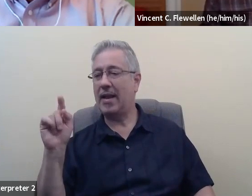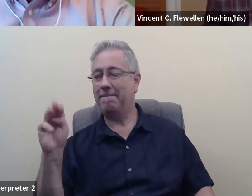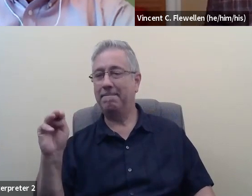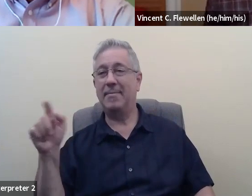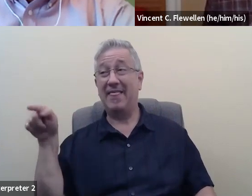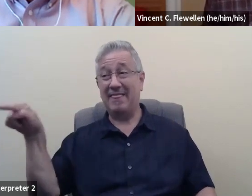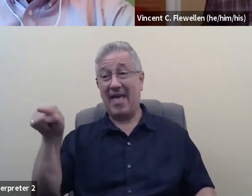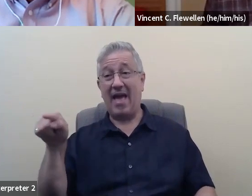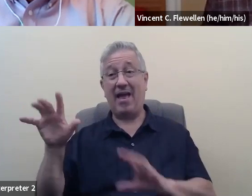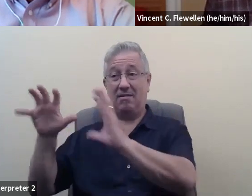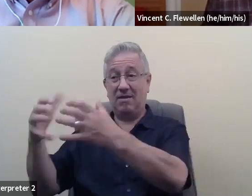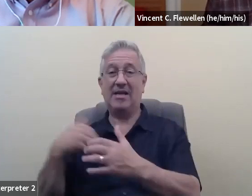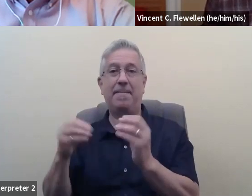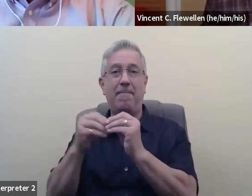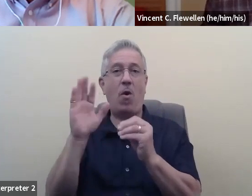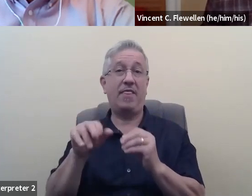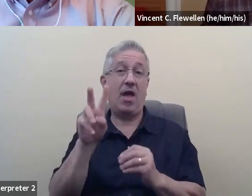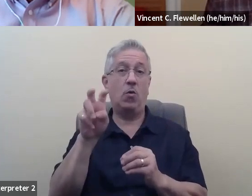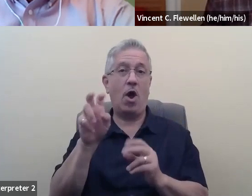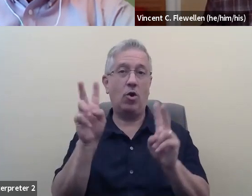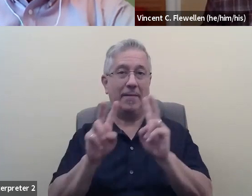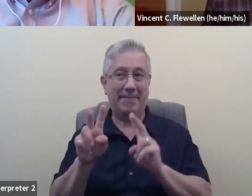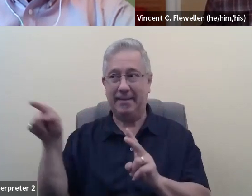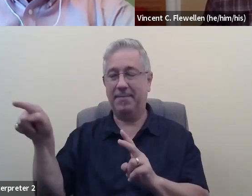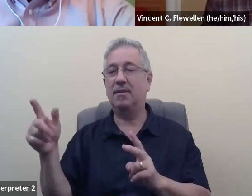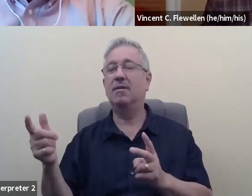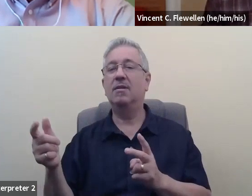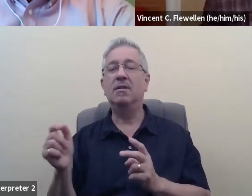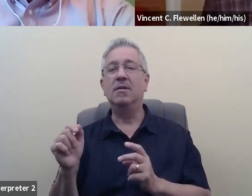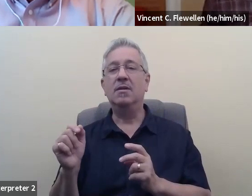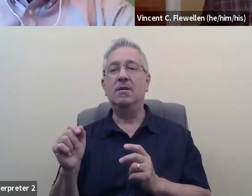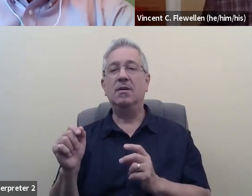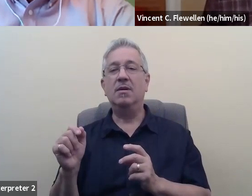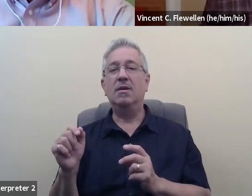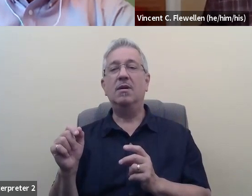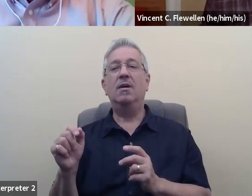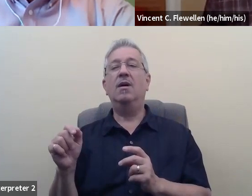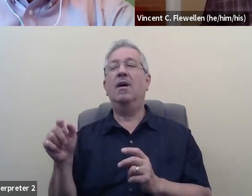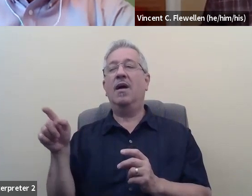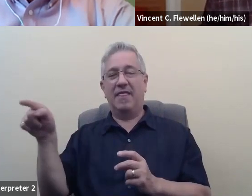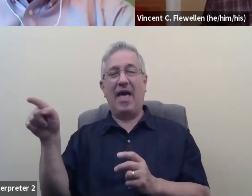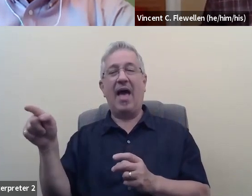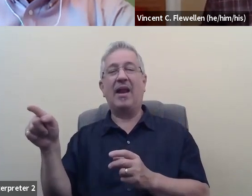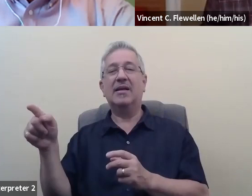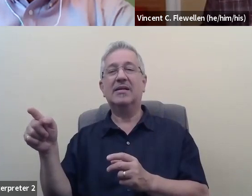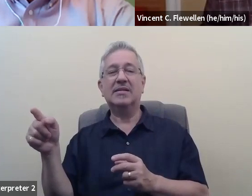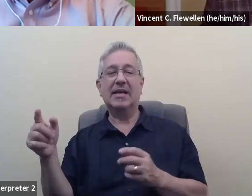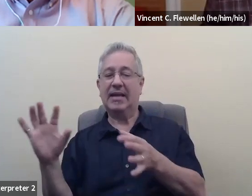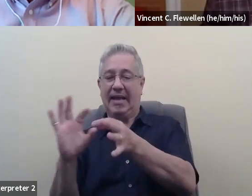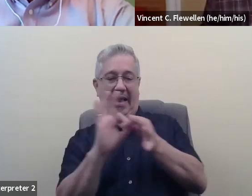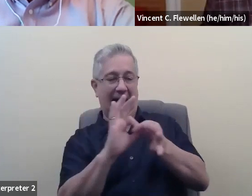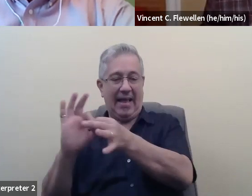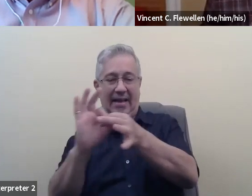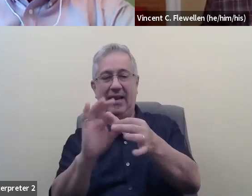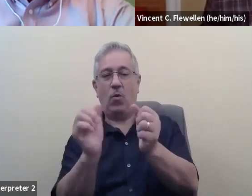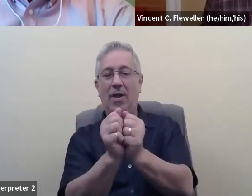this, and probably, I think it's about 125 St. Louis organizations. So we get together on a